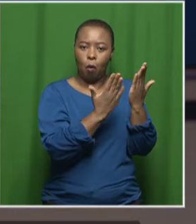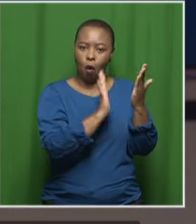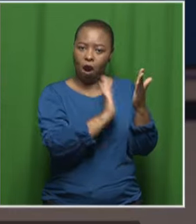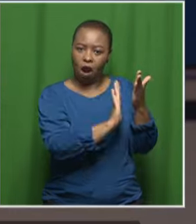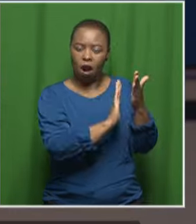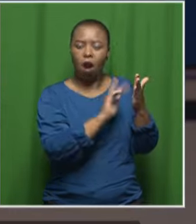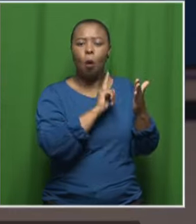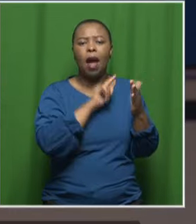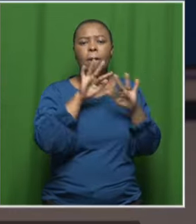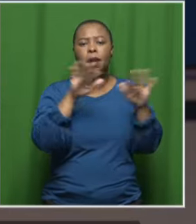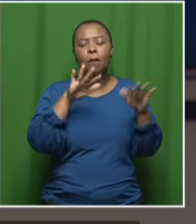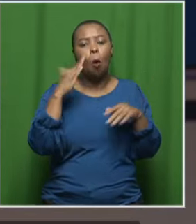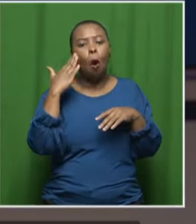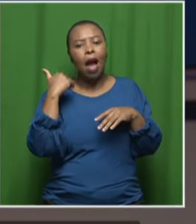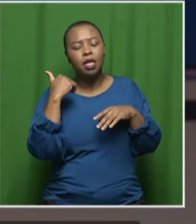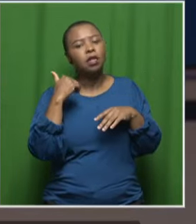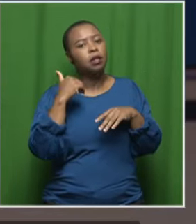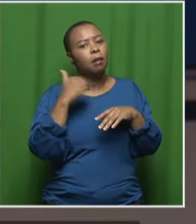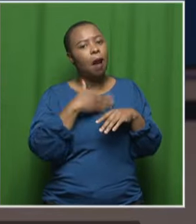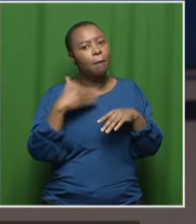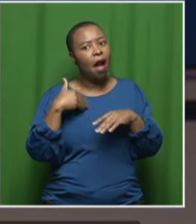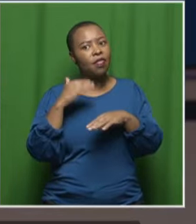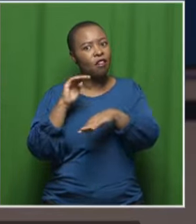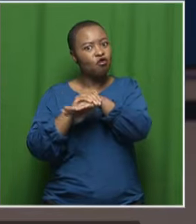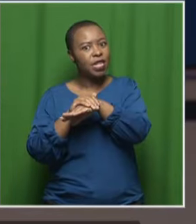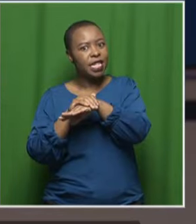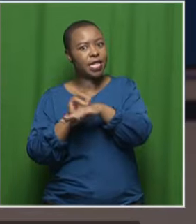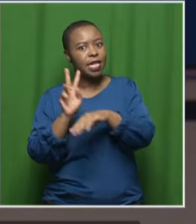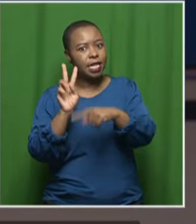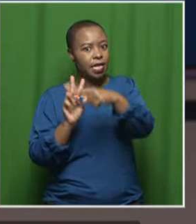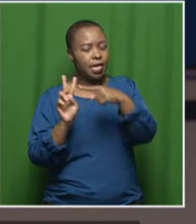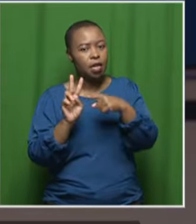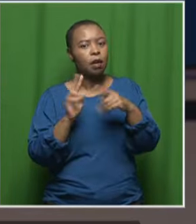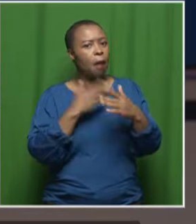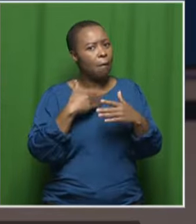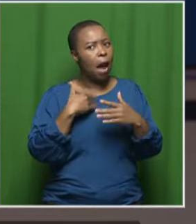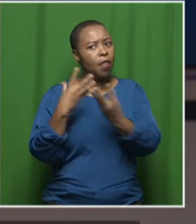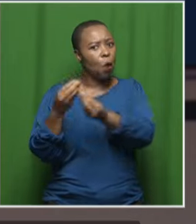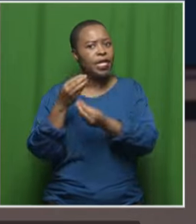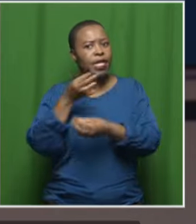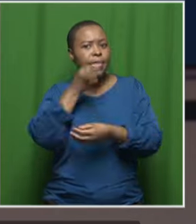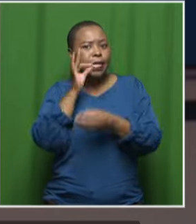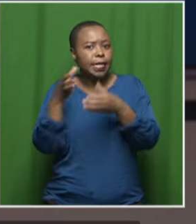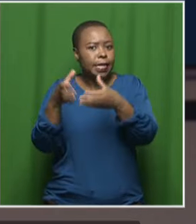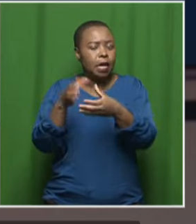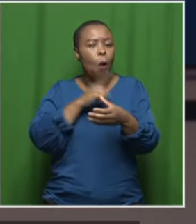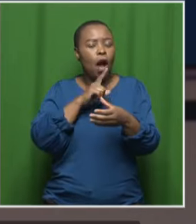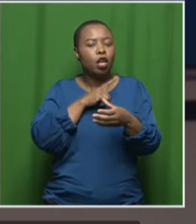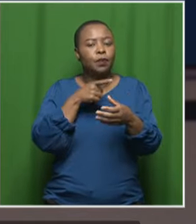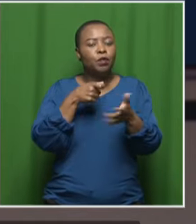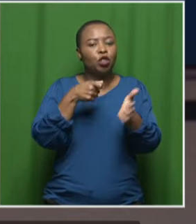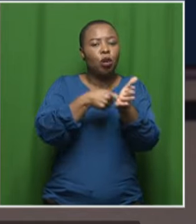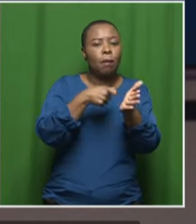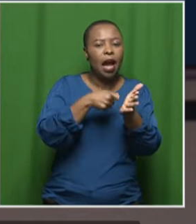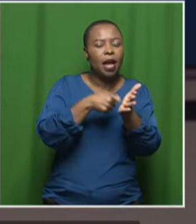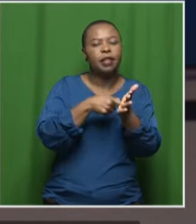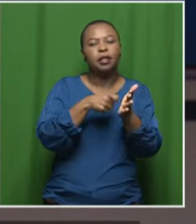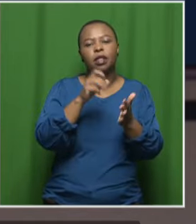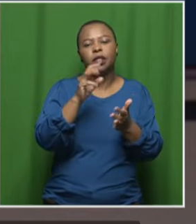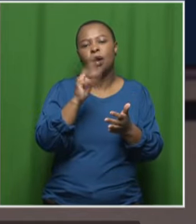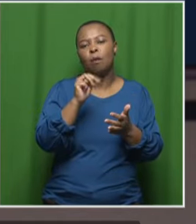were white and were friends of my mother, and my mother would have tea with them because she was buying clothes from this Mrs.